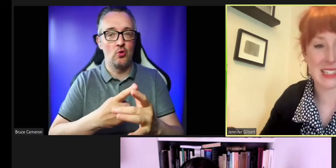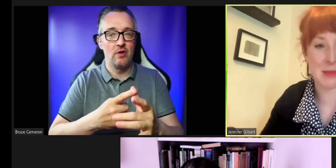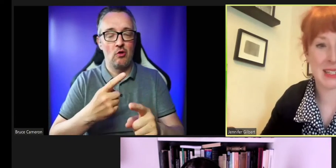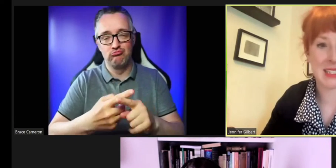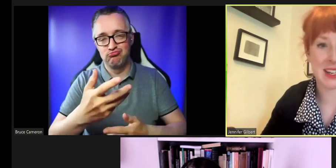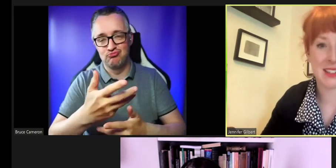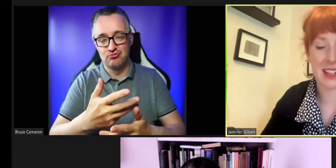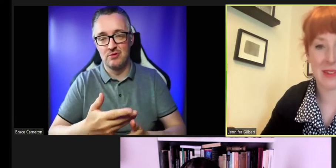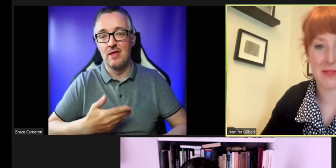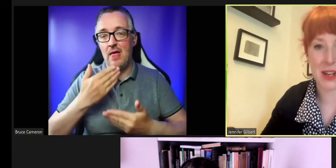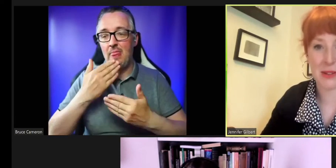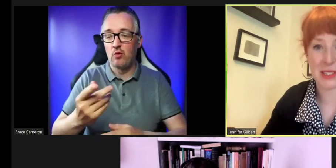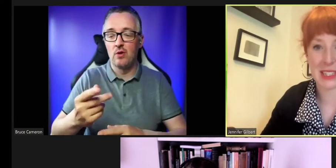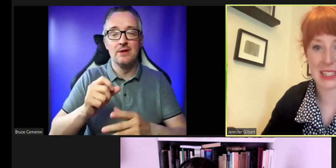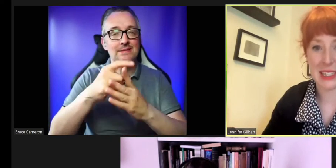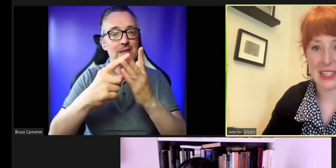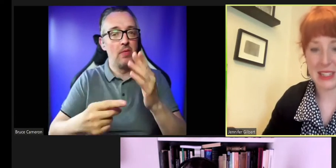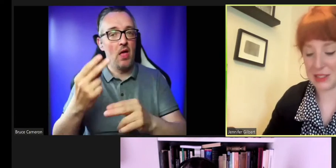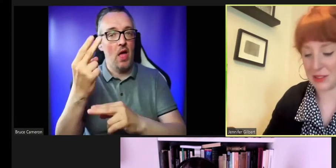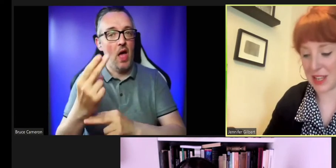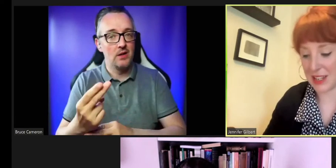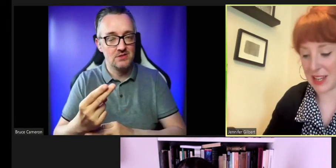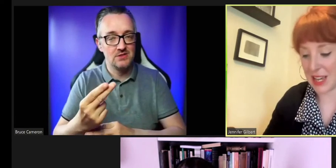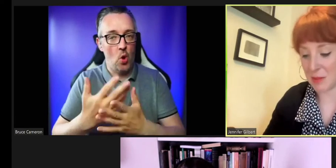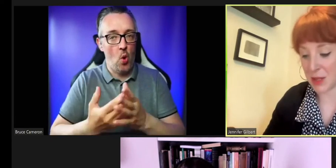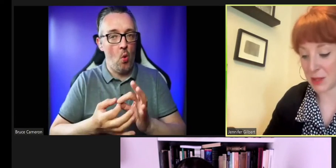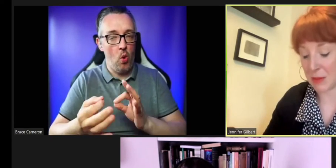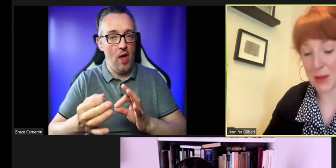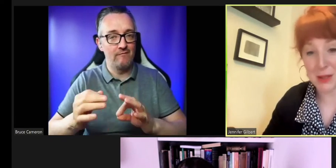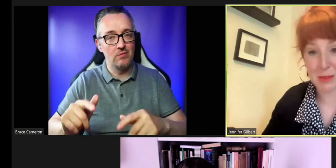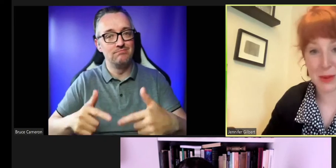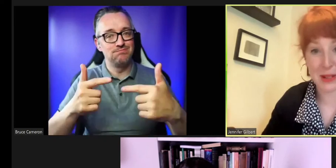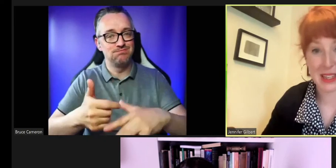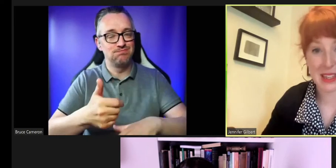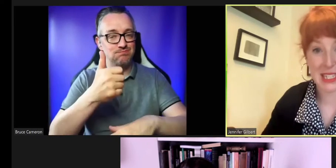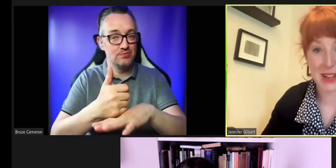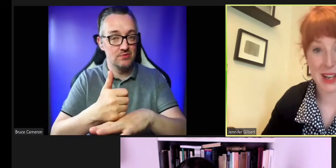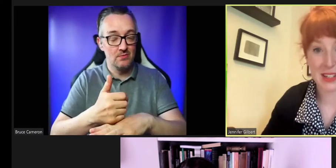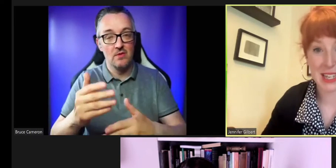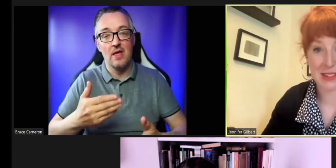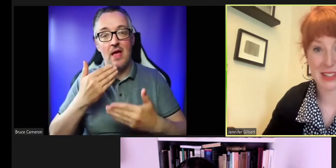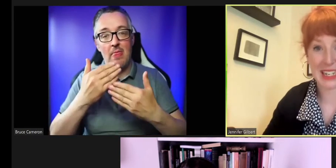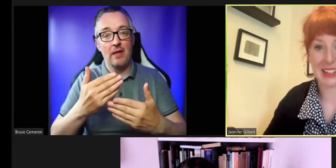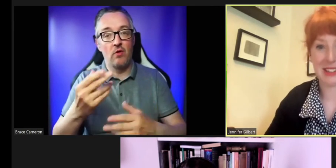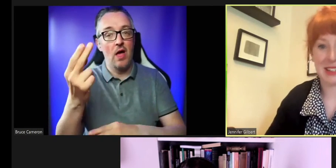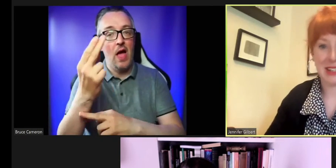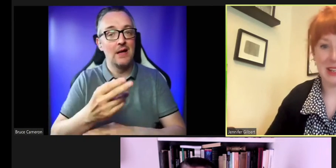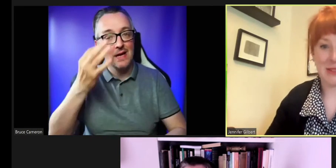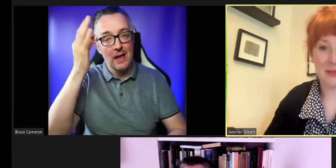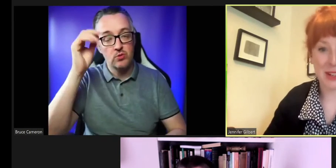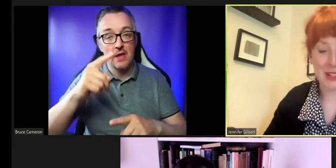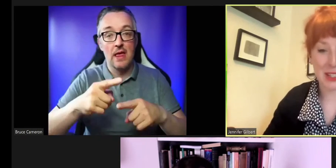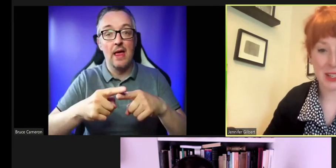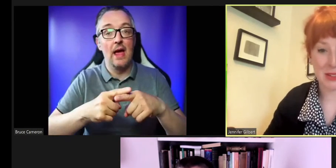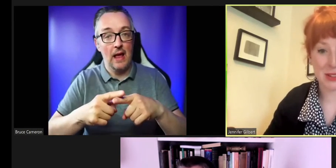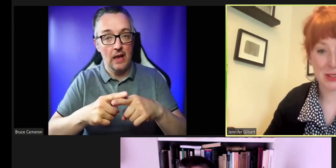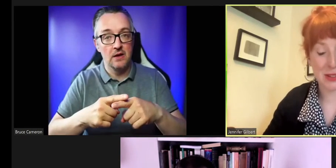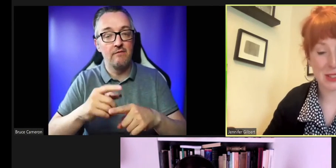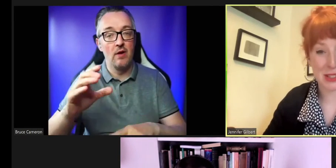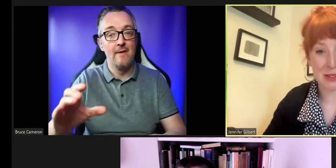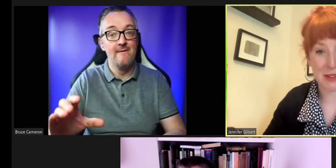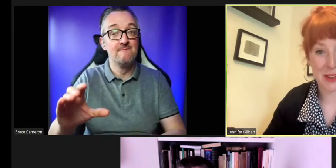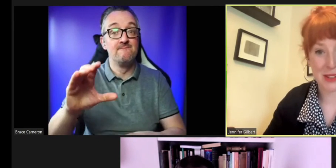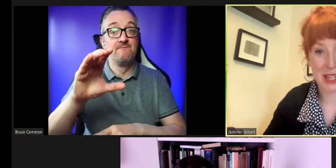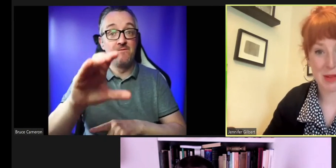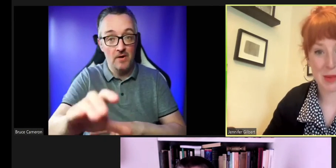thanks to Disability Arts Online for hosting this event. And possibly most importantly, thanks for Arts Council England for funding you to do